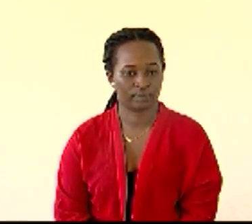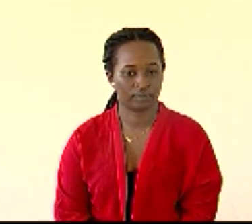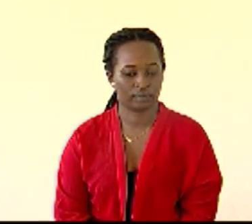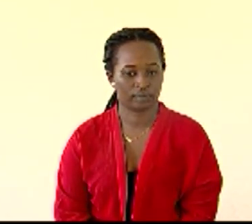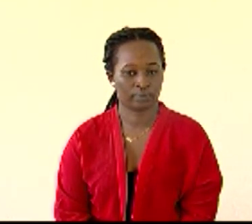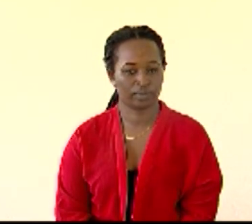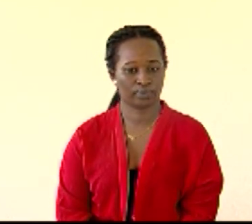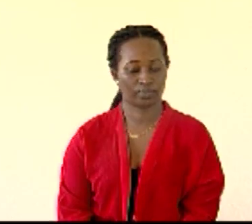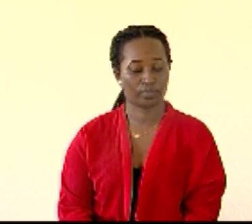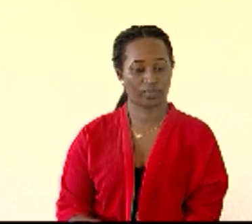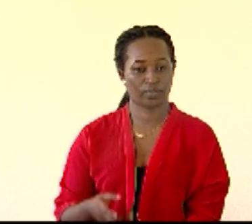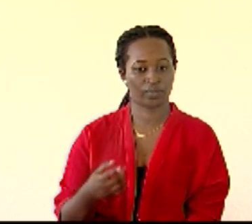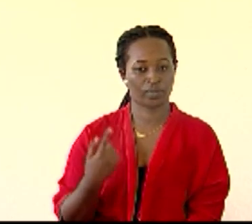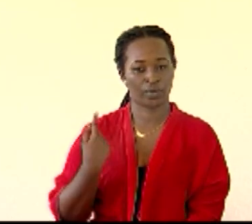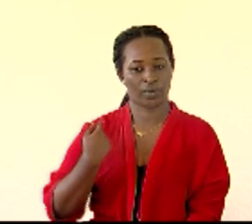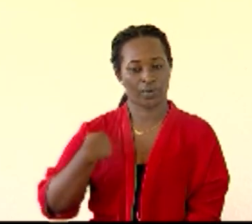So we